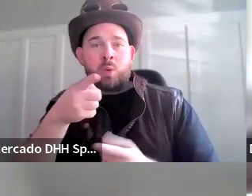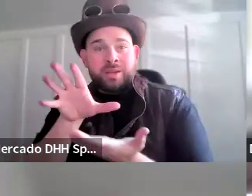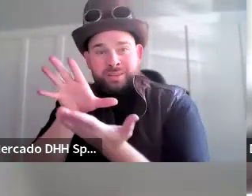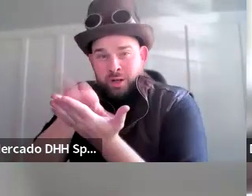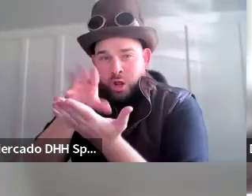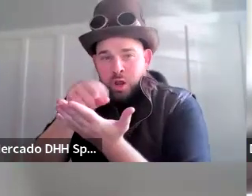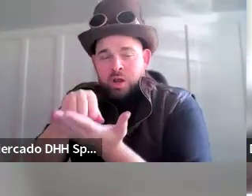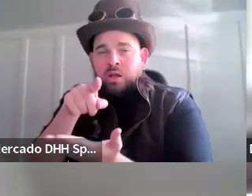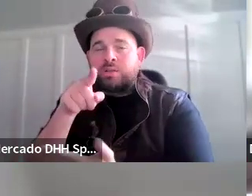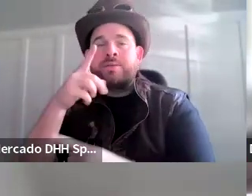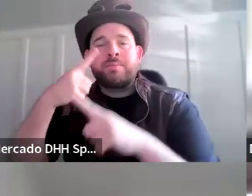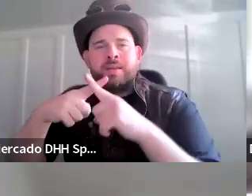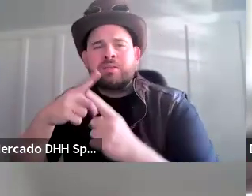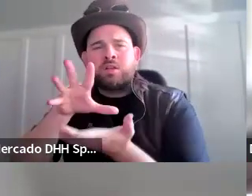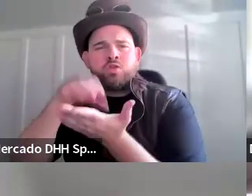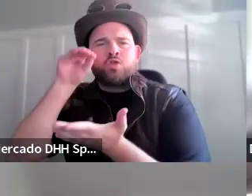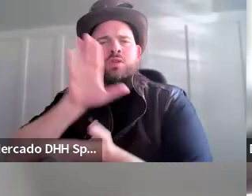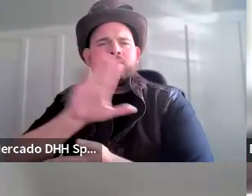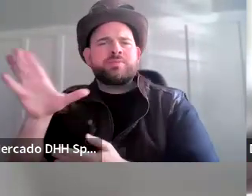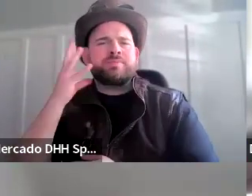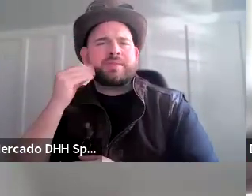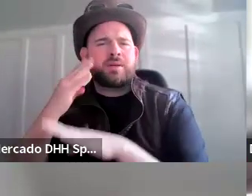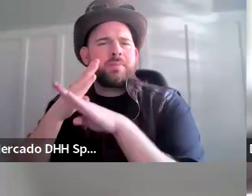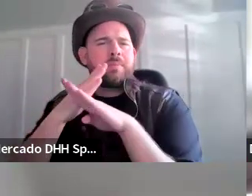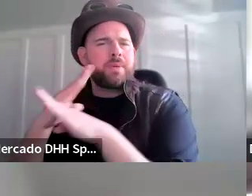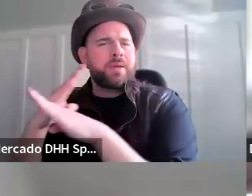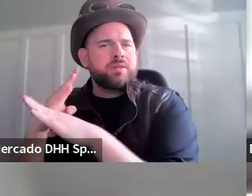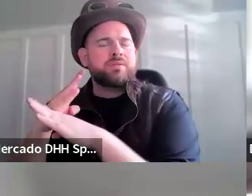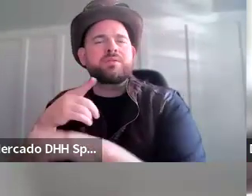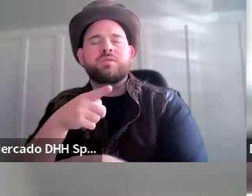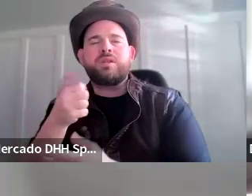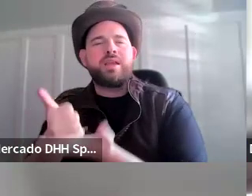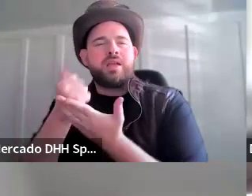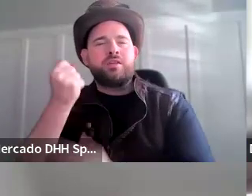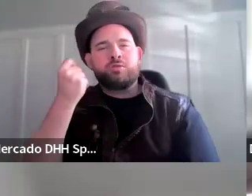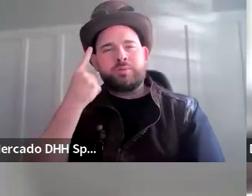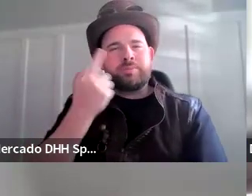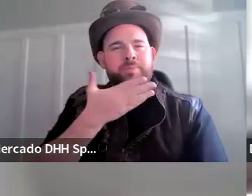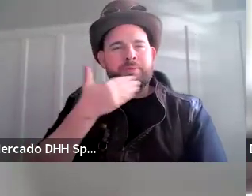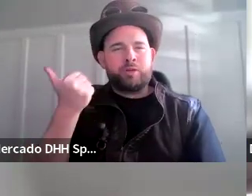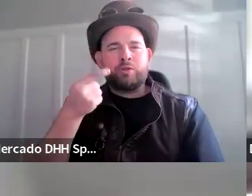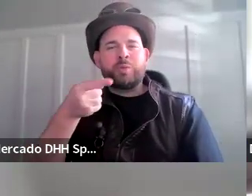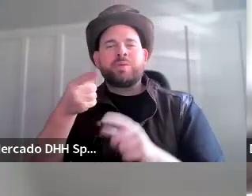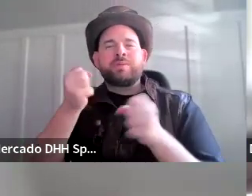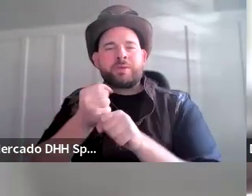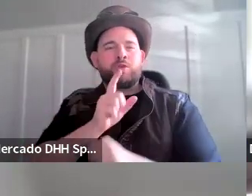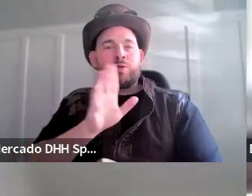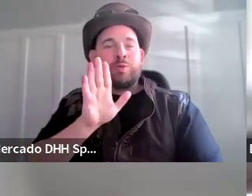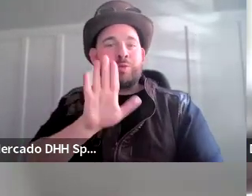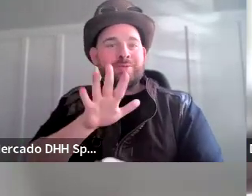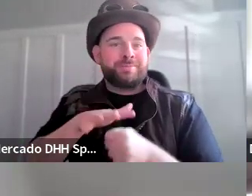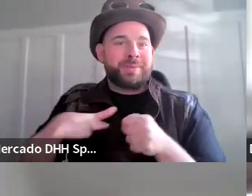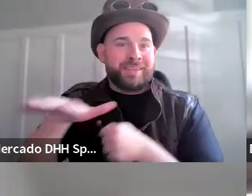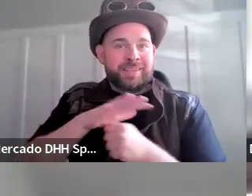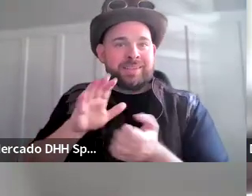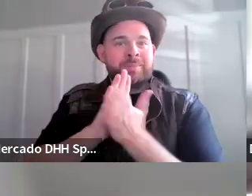on visuals, not auditory signals. As you learn those things, you can kind of think about what your barriers are as